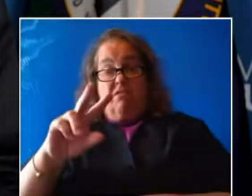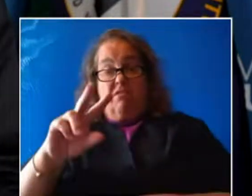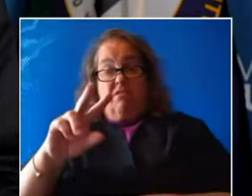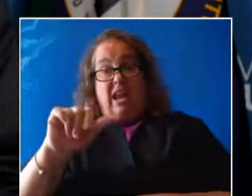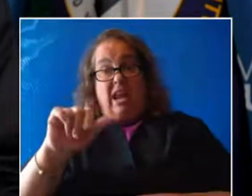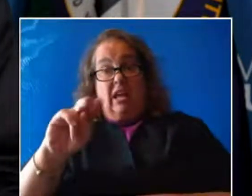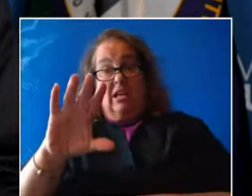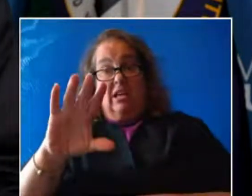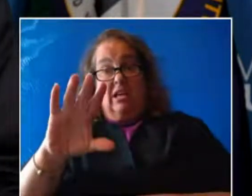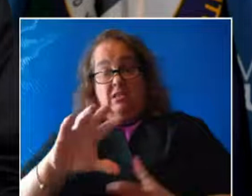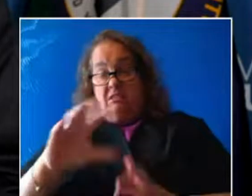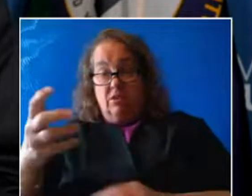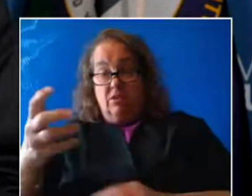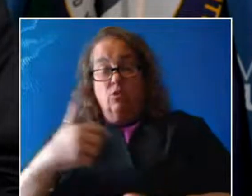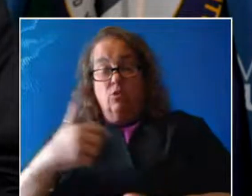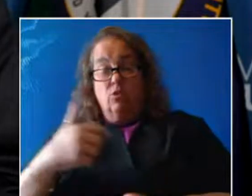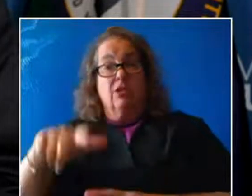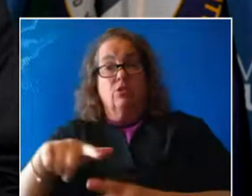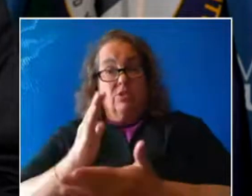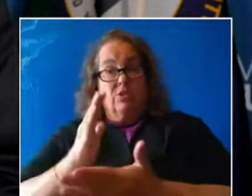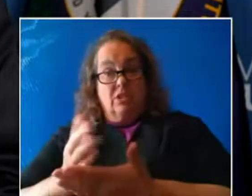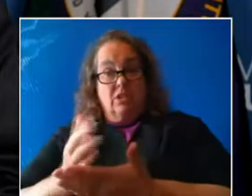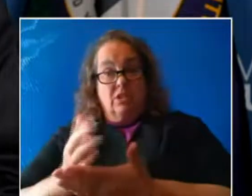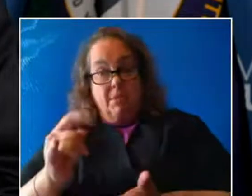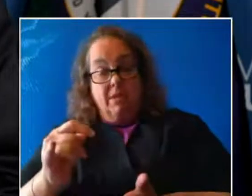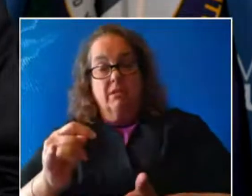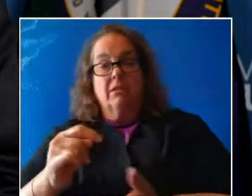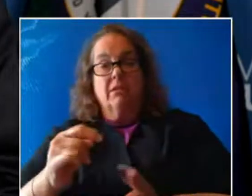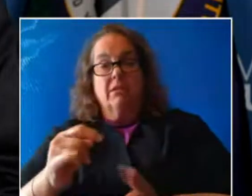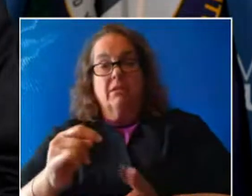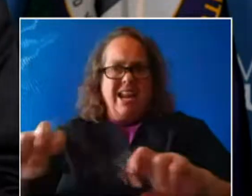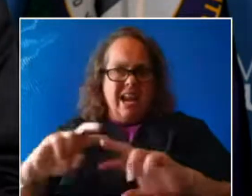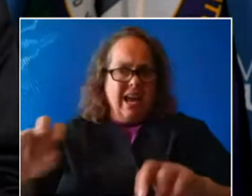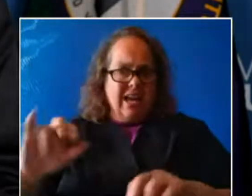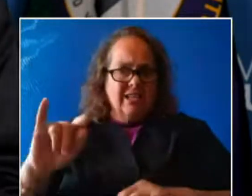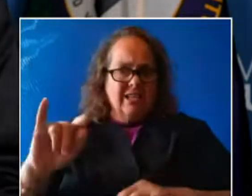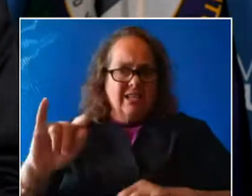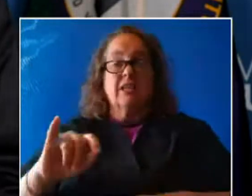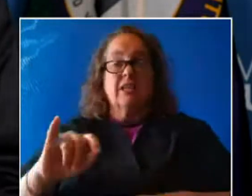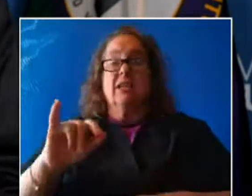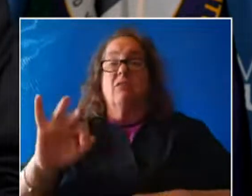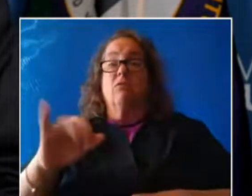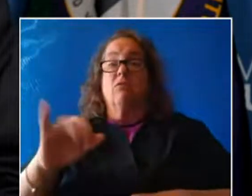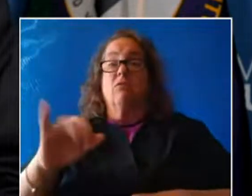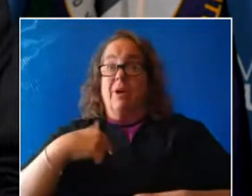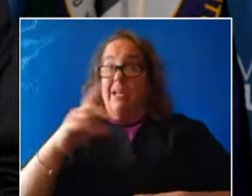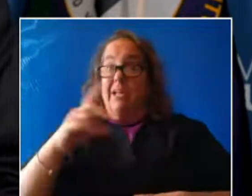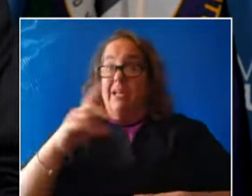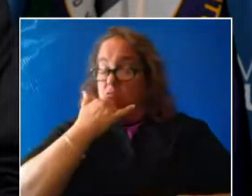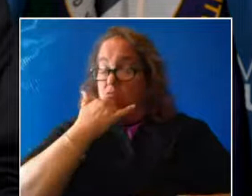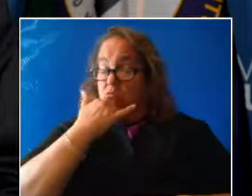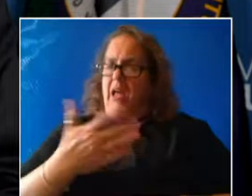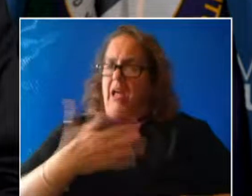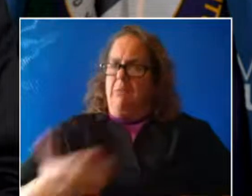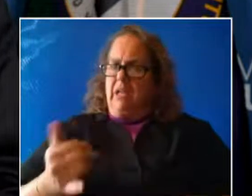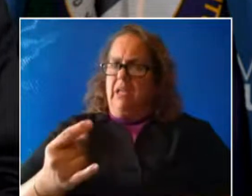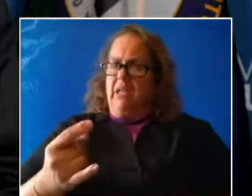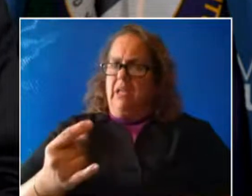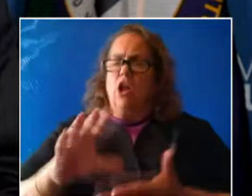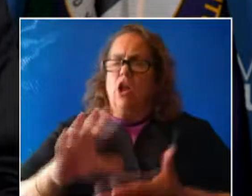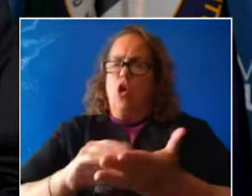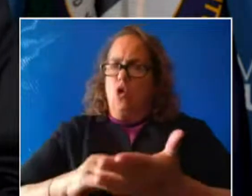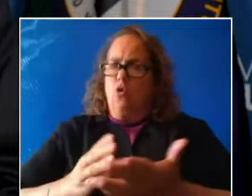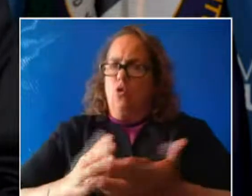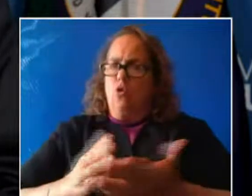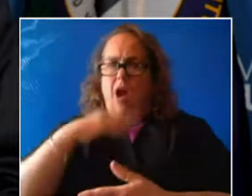it's wrong, we need to admit it and we need to learn from it. And I hope that we are moving through that process in a